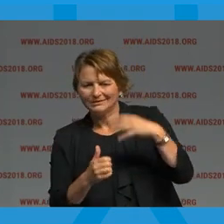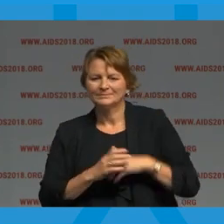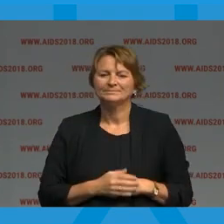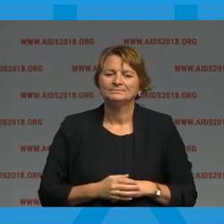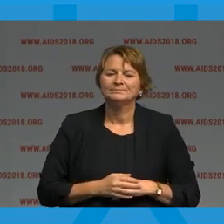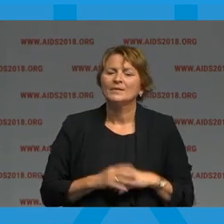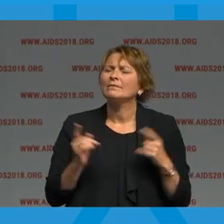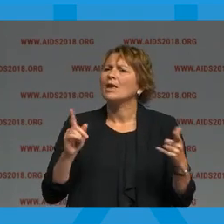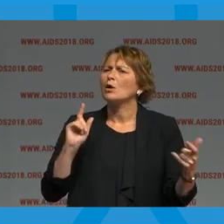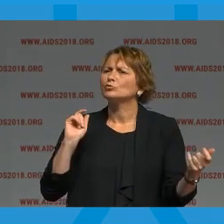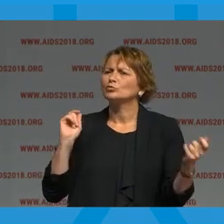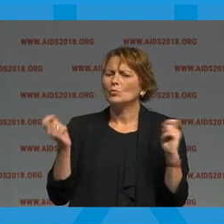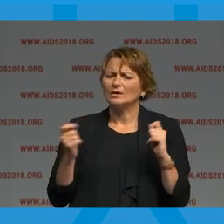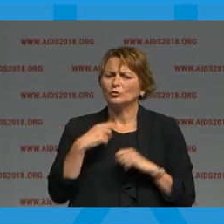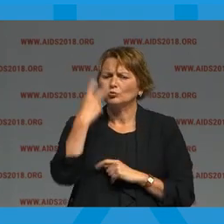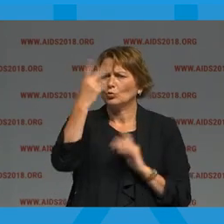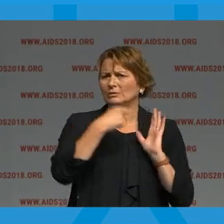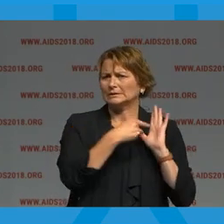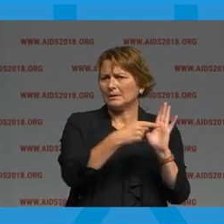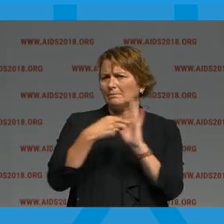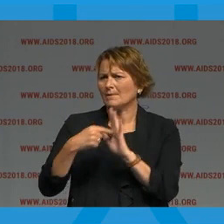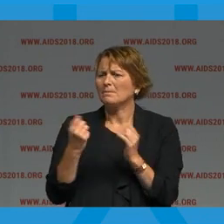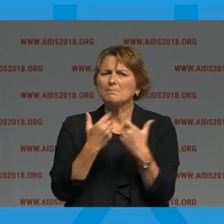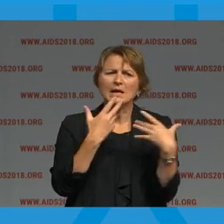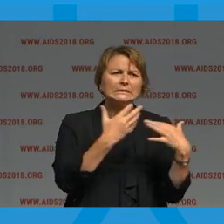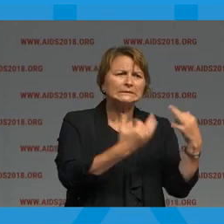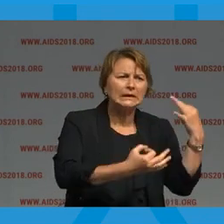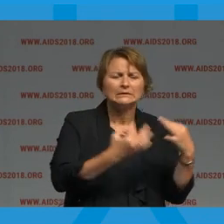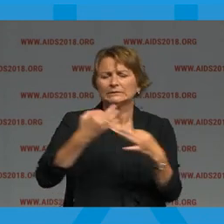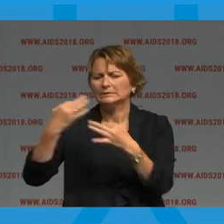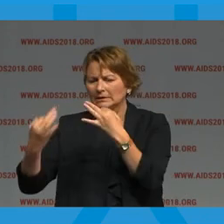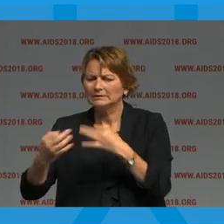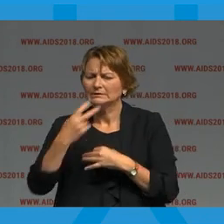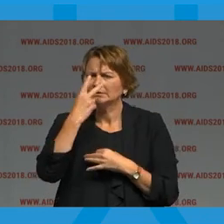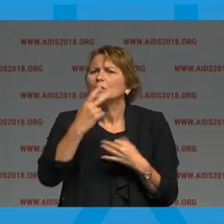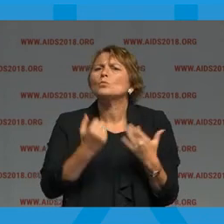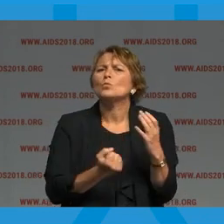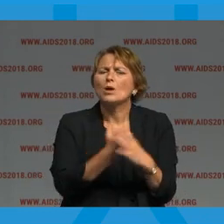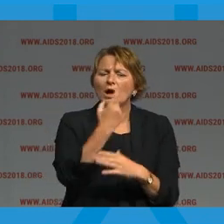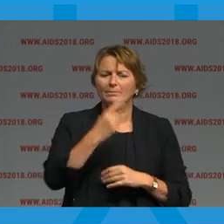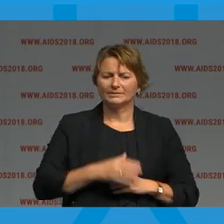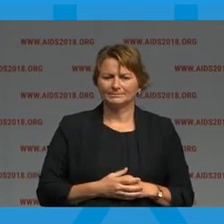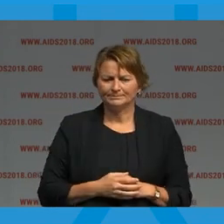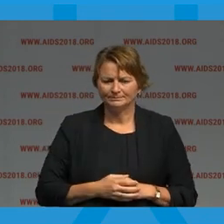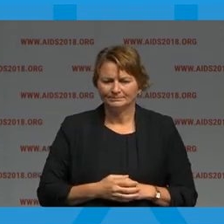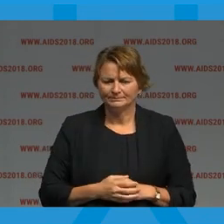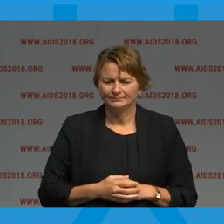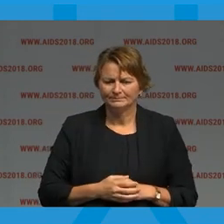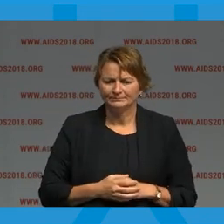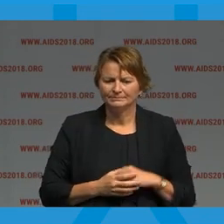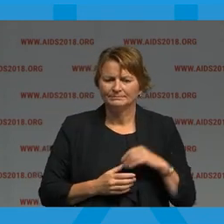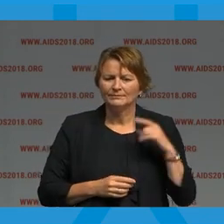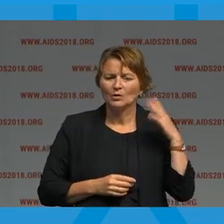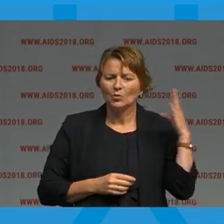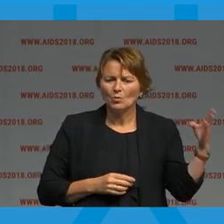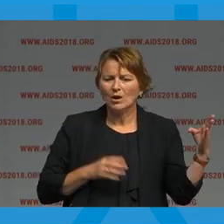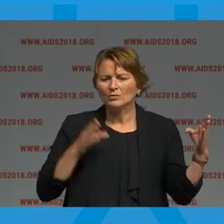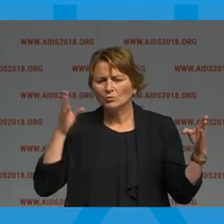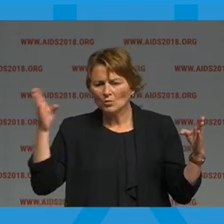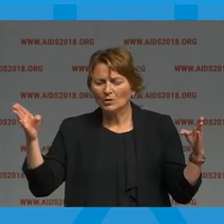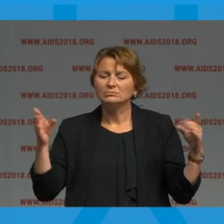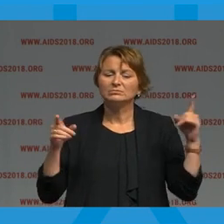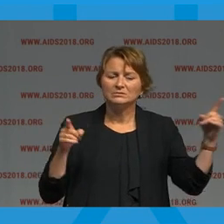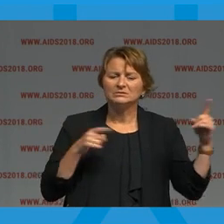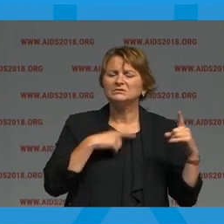you here 2 examples of many trials that you can see in the literature. One is with dolutegravir, the other one is bictegravir.